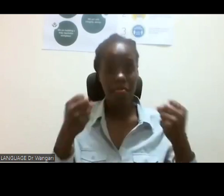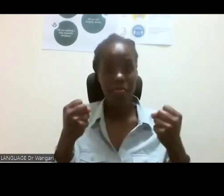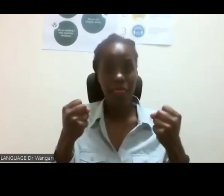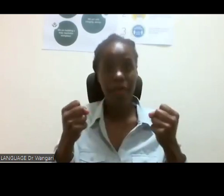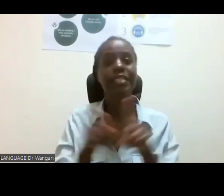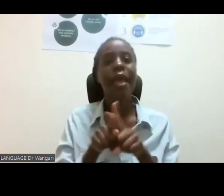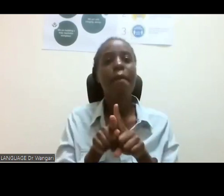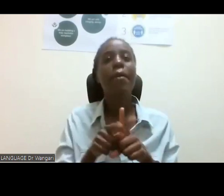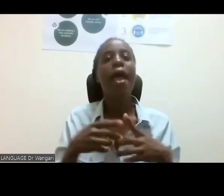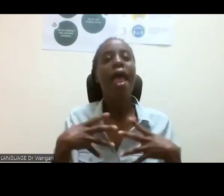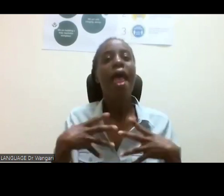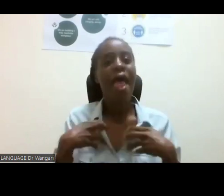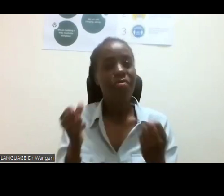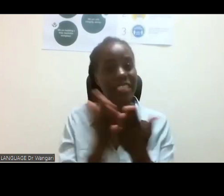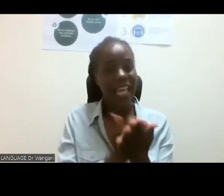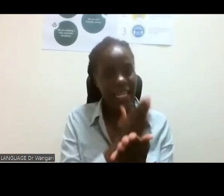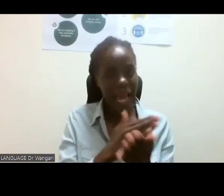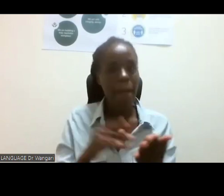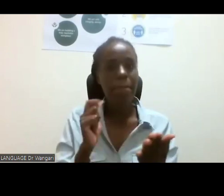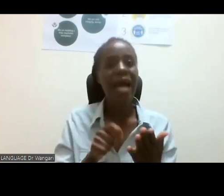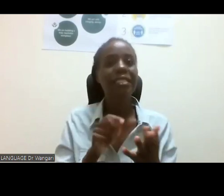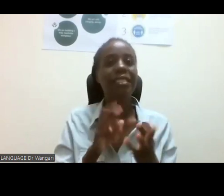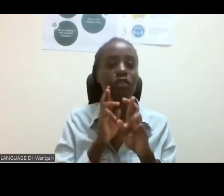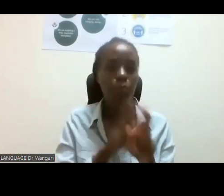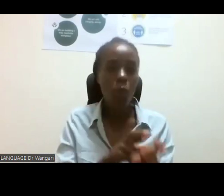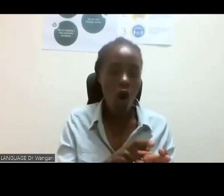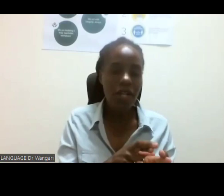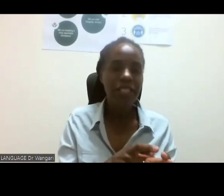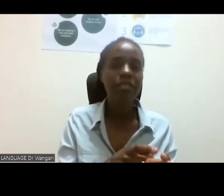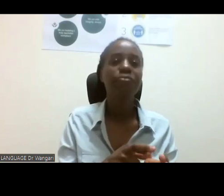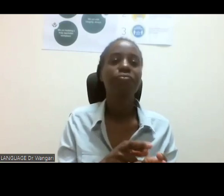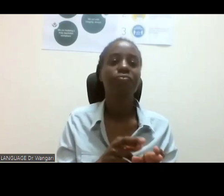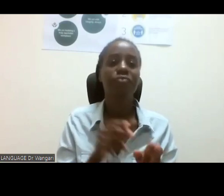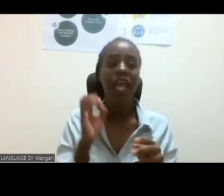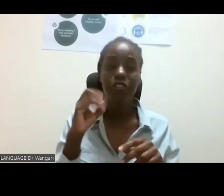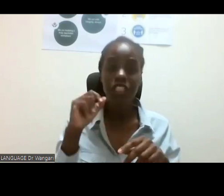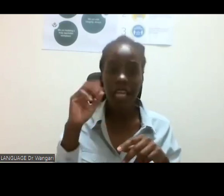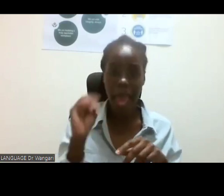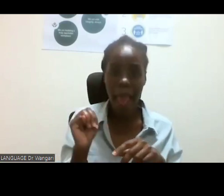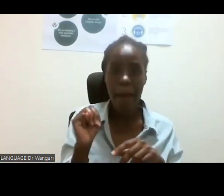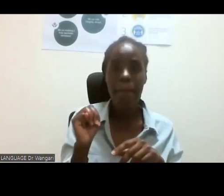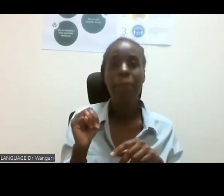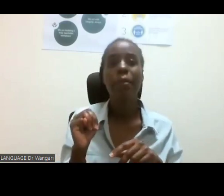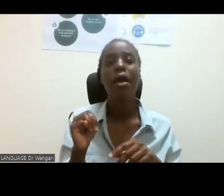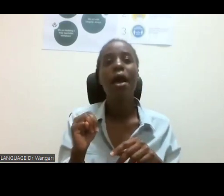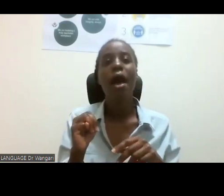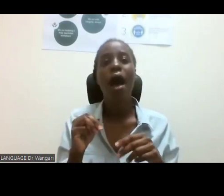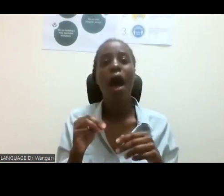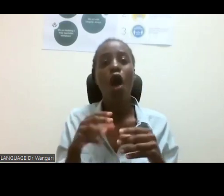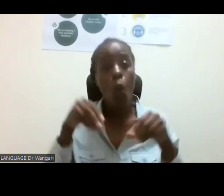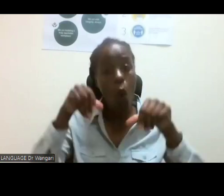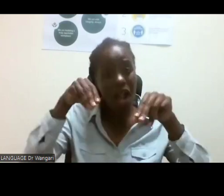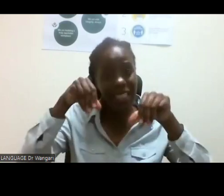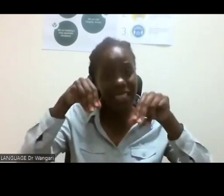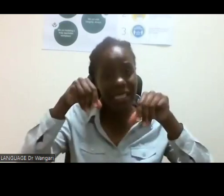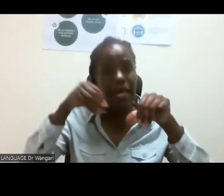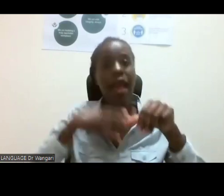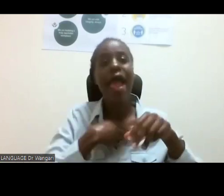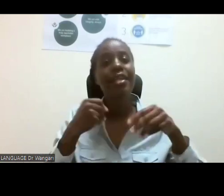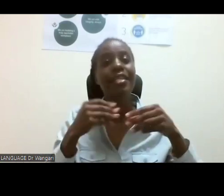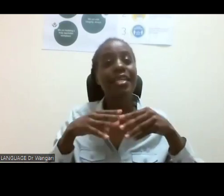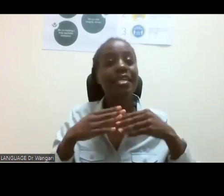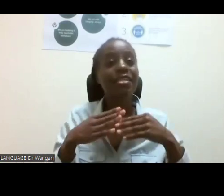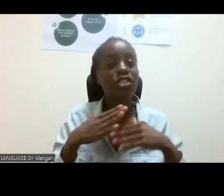in preventing and responding to FGM by providing quality and respectful care to girls and women who have